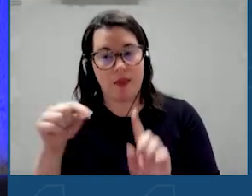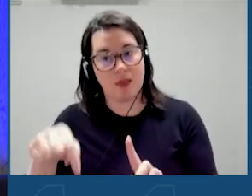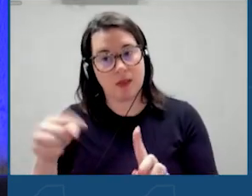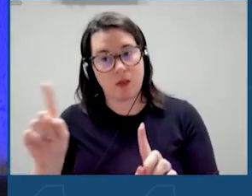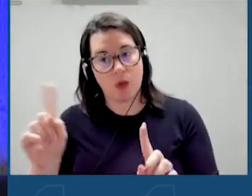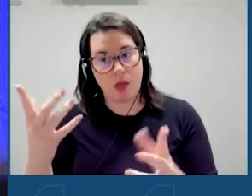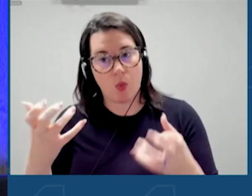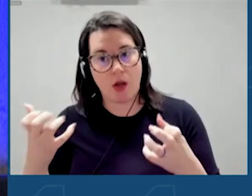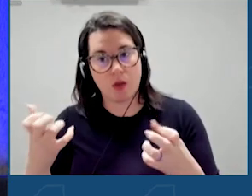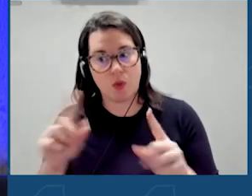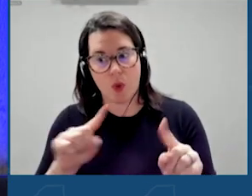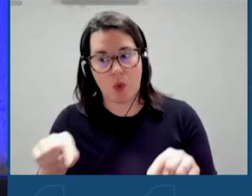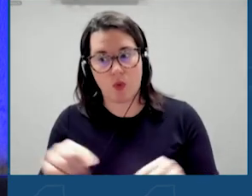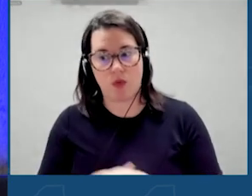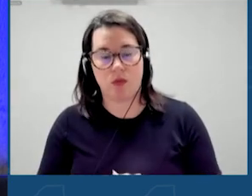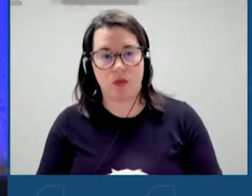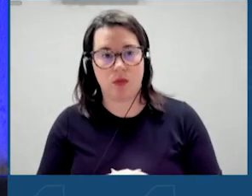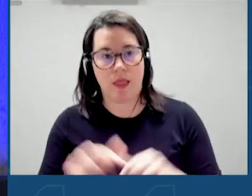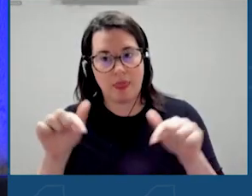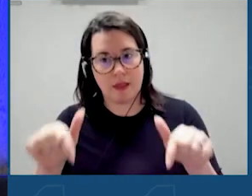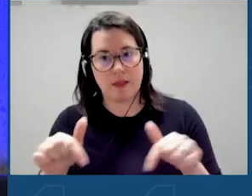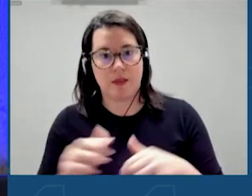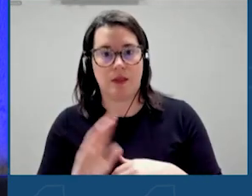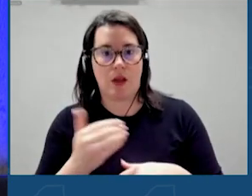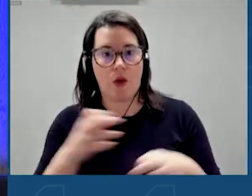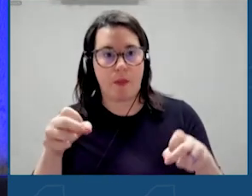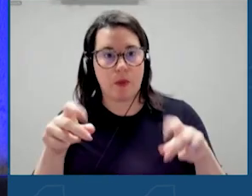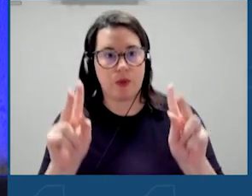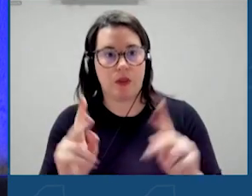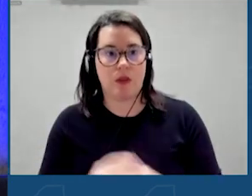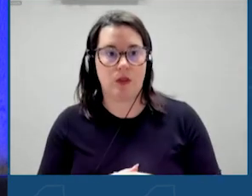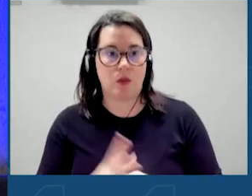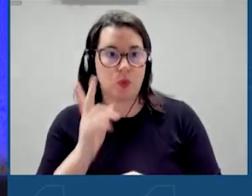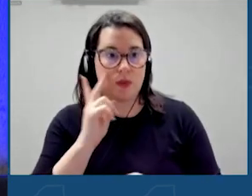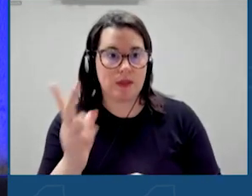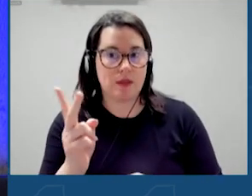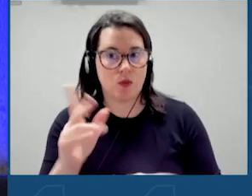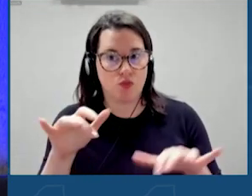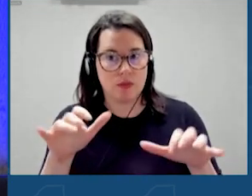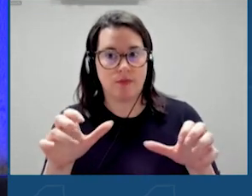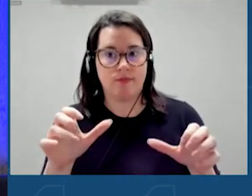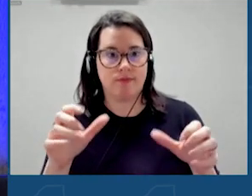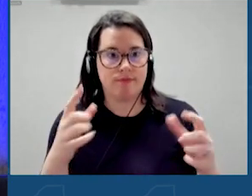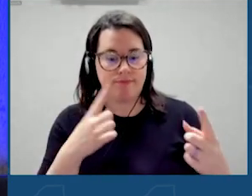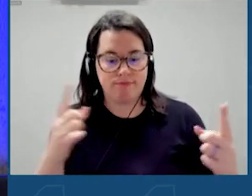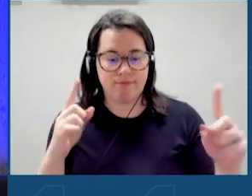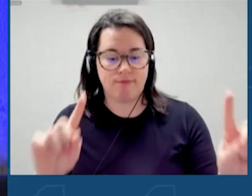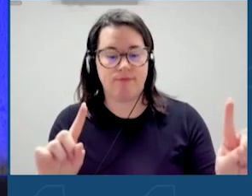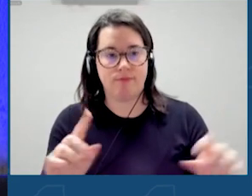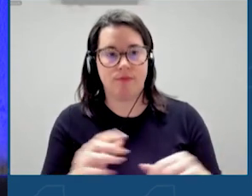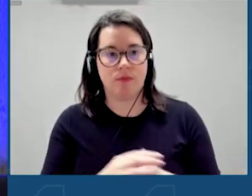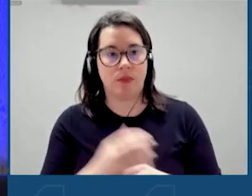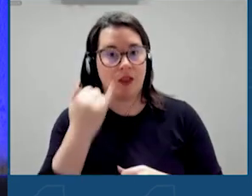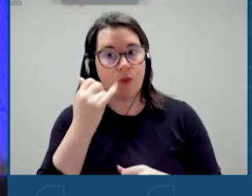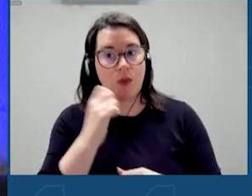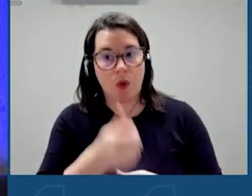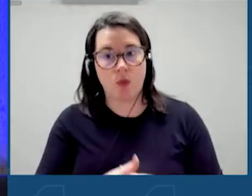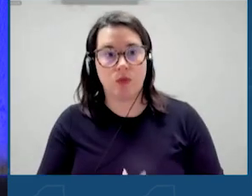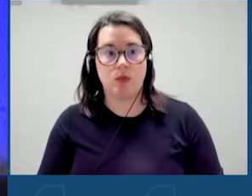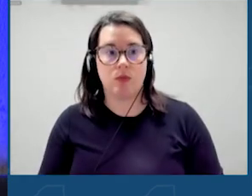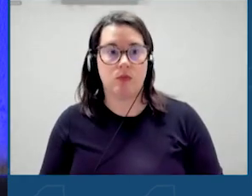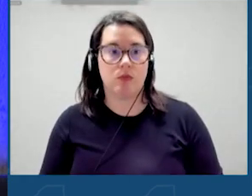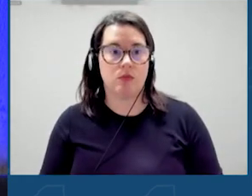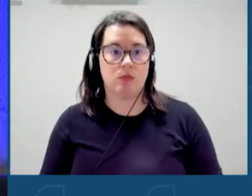be. This is our opportunity to seize. So if we don't